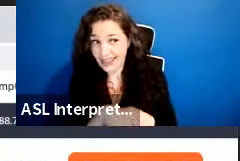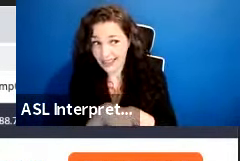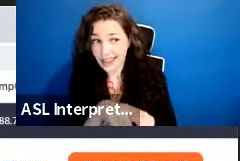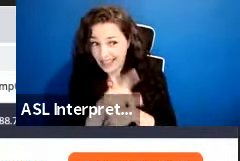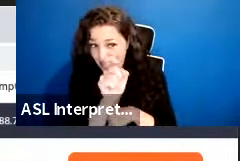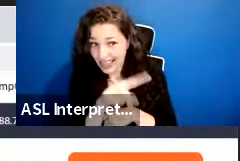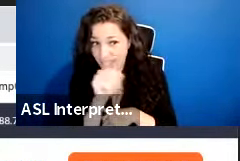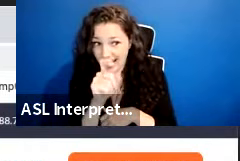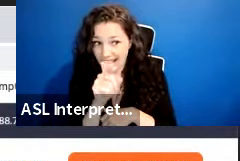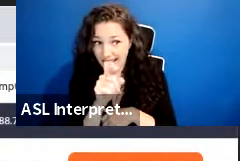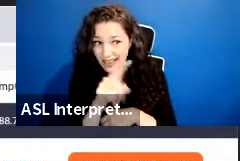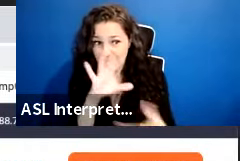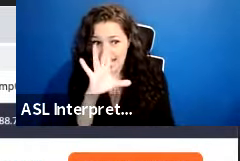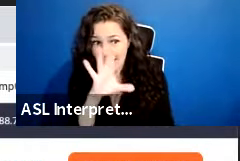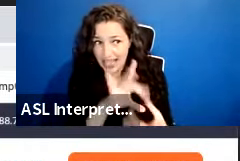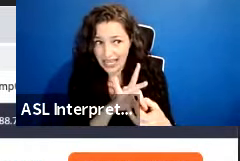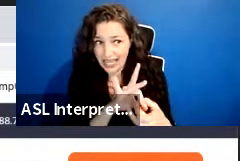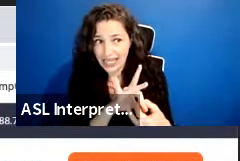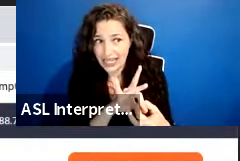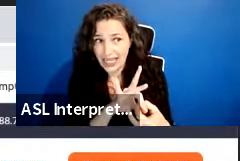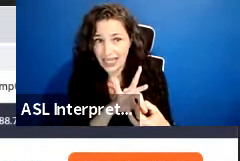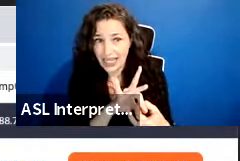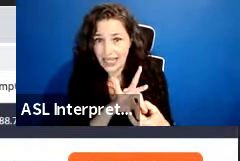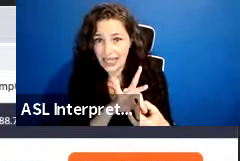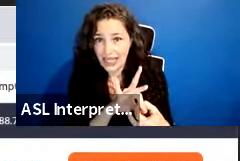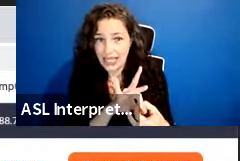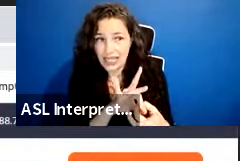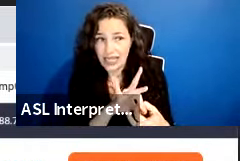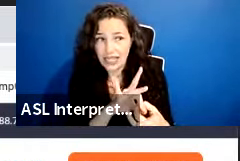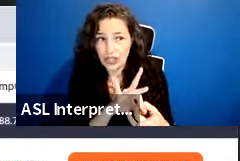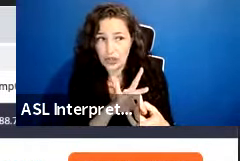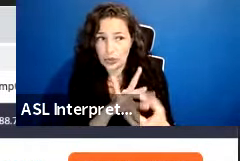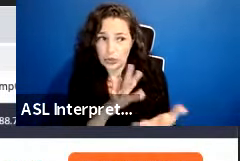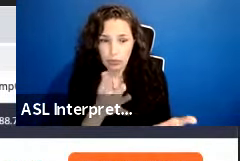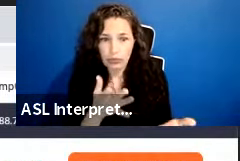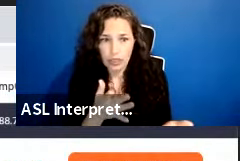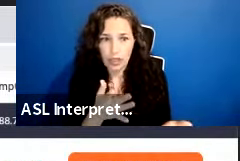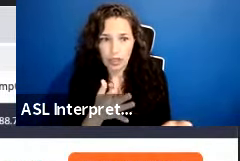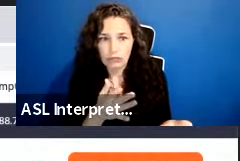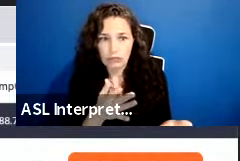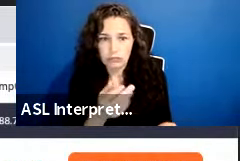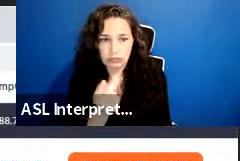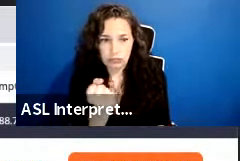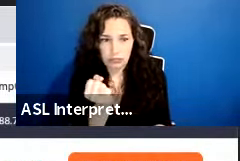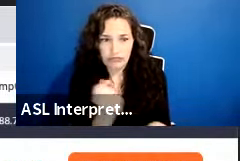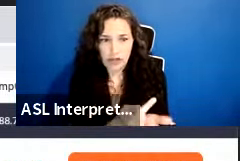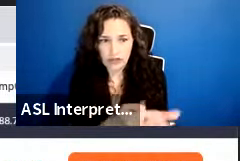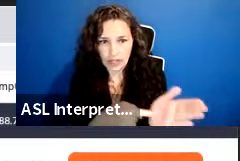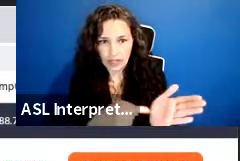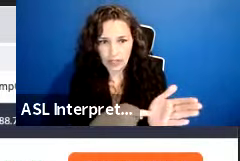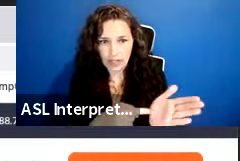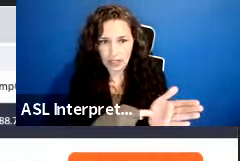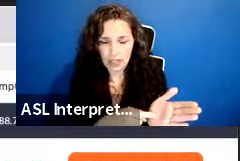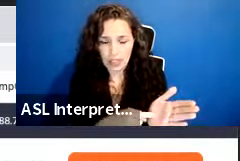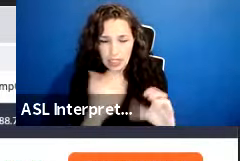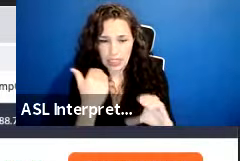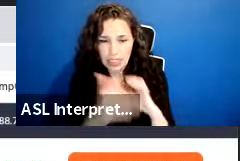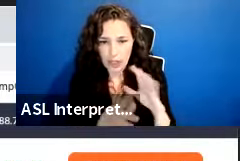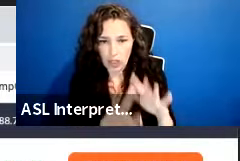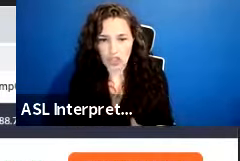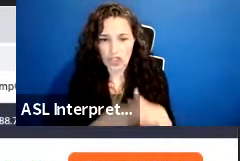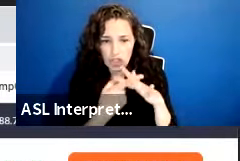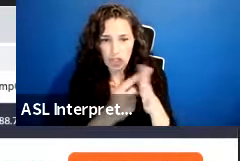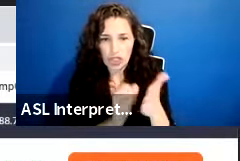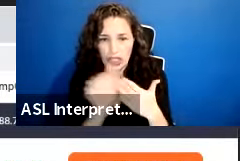click on this link to verify your email address and start your account. Once you do that, you'll be taken back to the